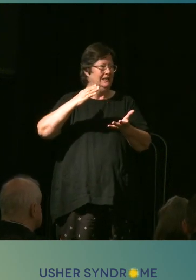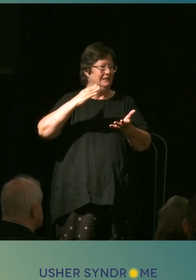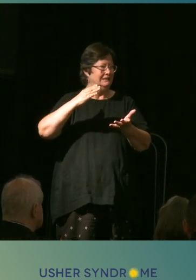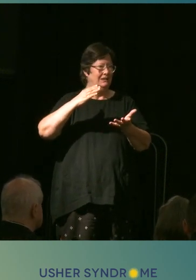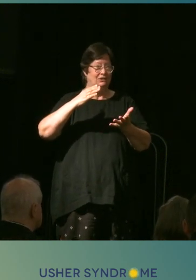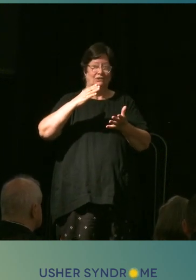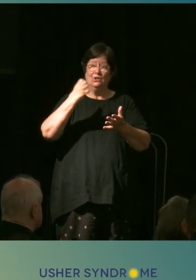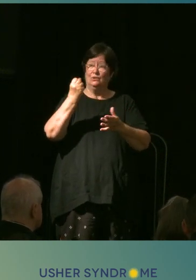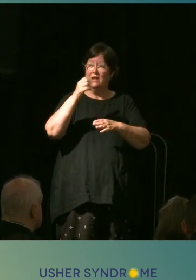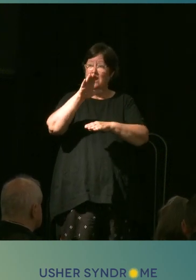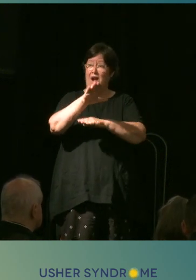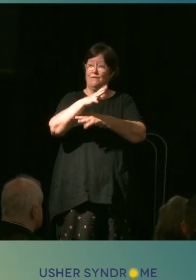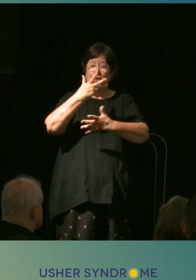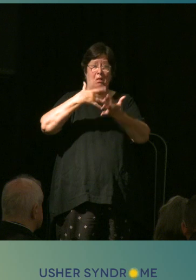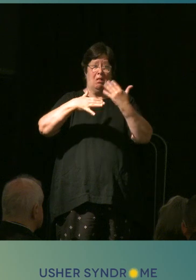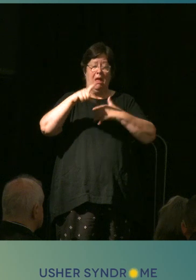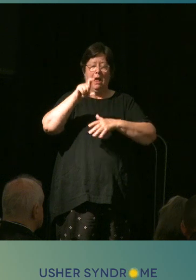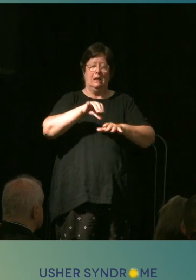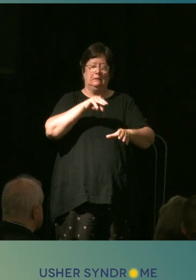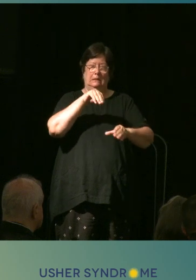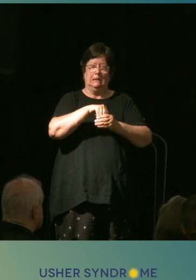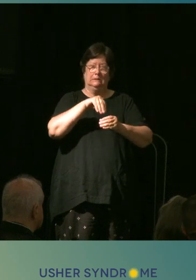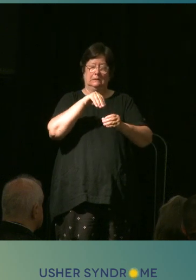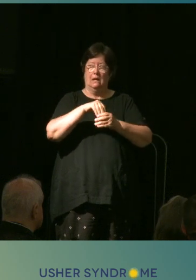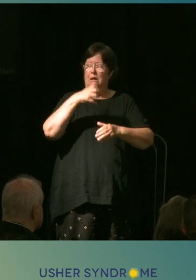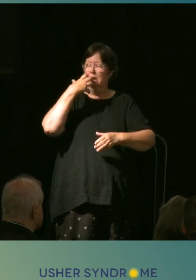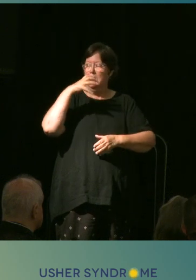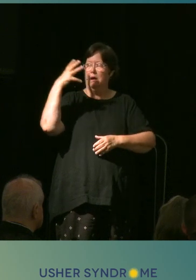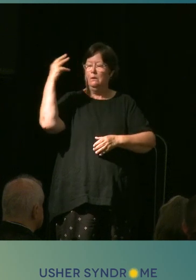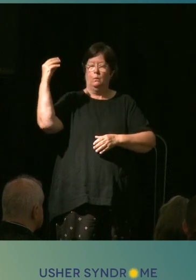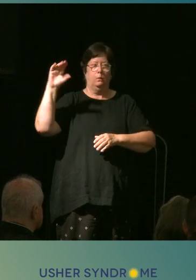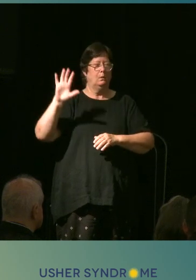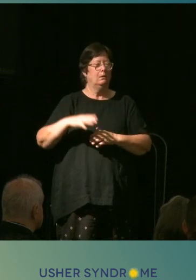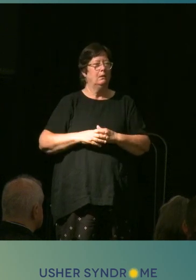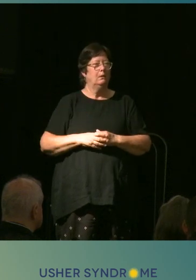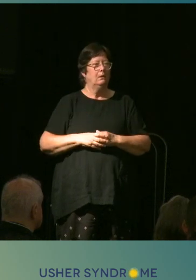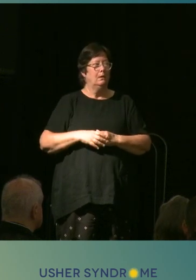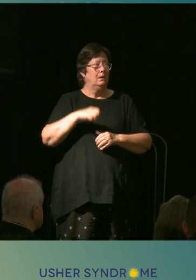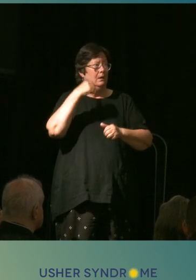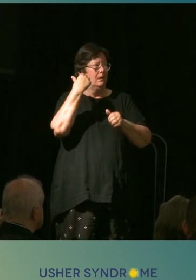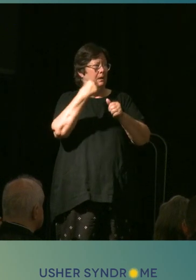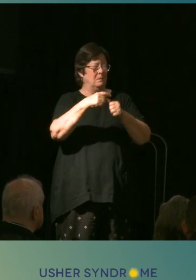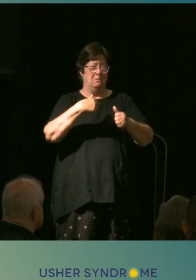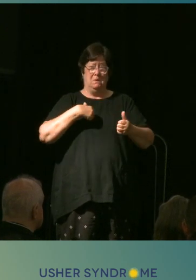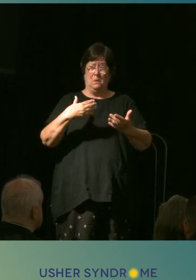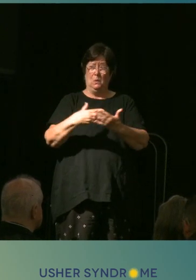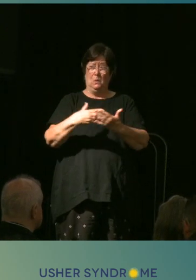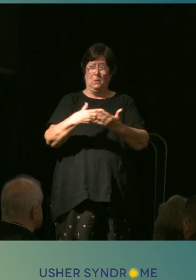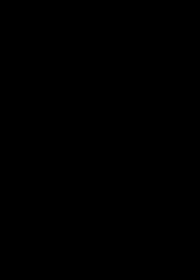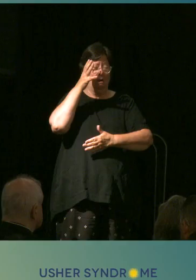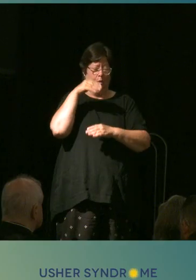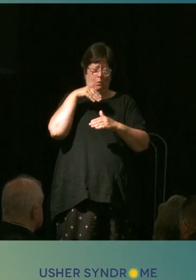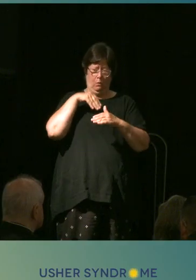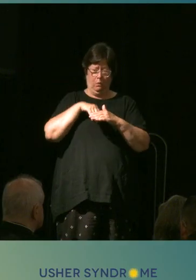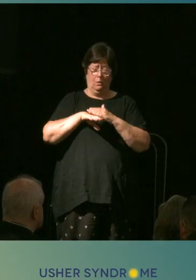Saturday afternoon social. I remember walking in as a new parent,